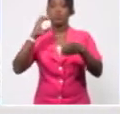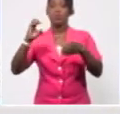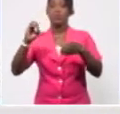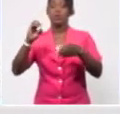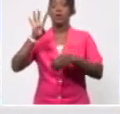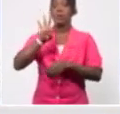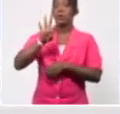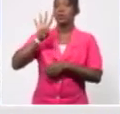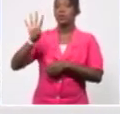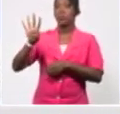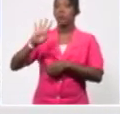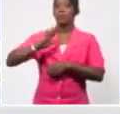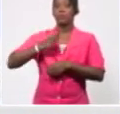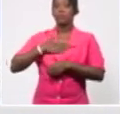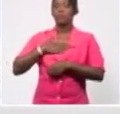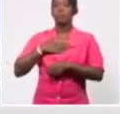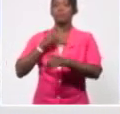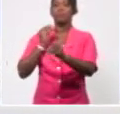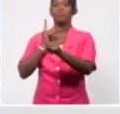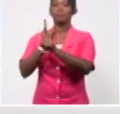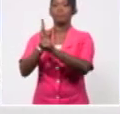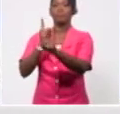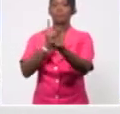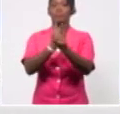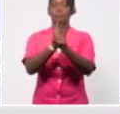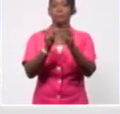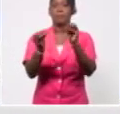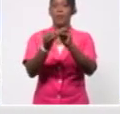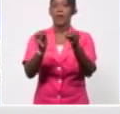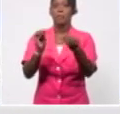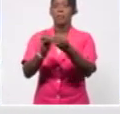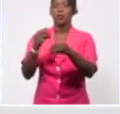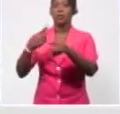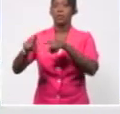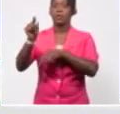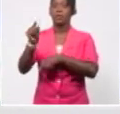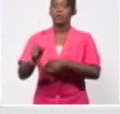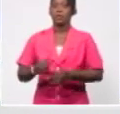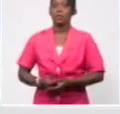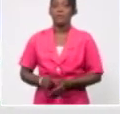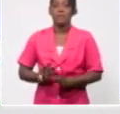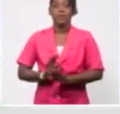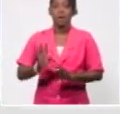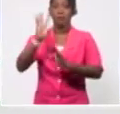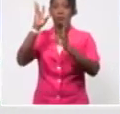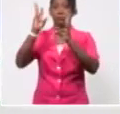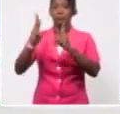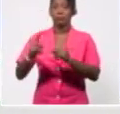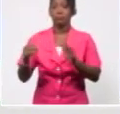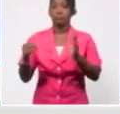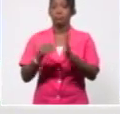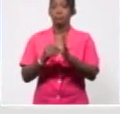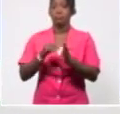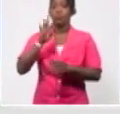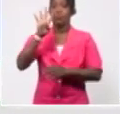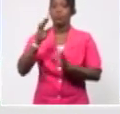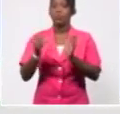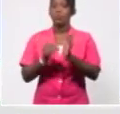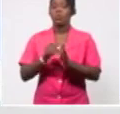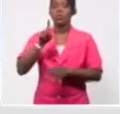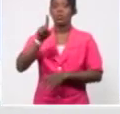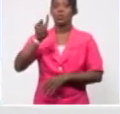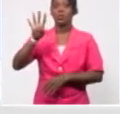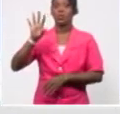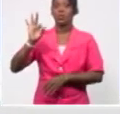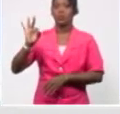15 days is still being investigated. Yesterday, 4 people to have tested positive for the